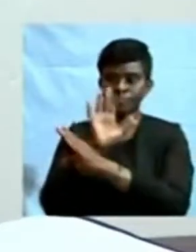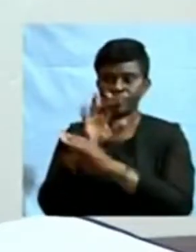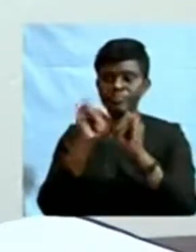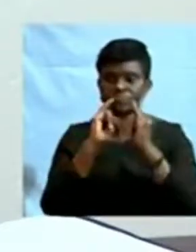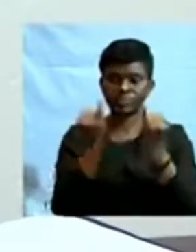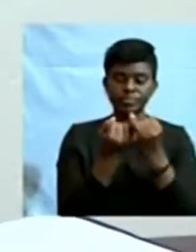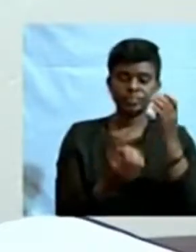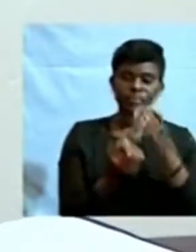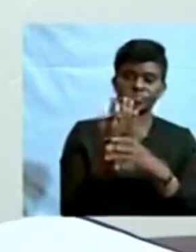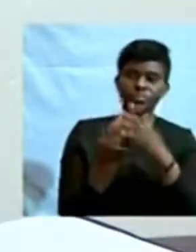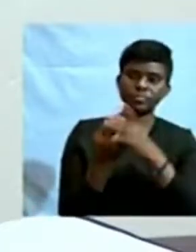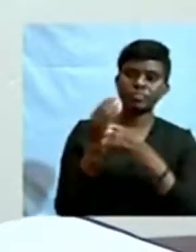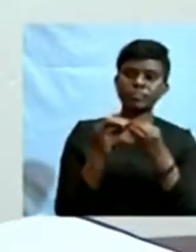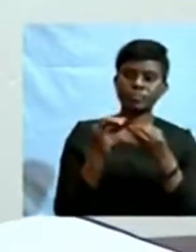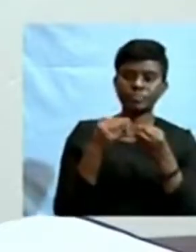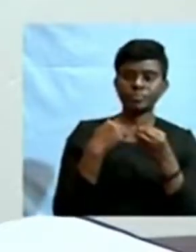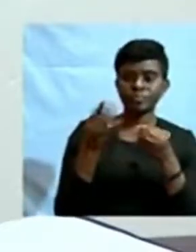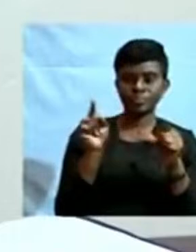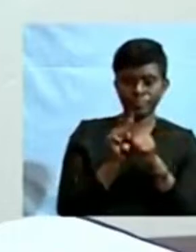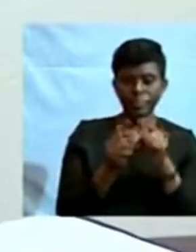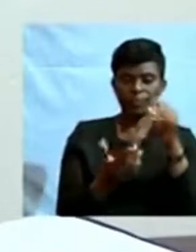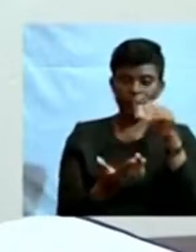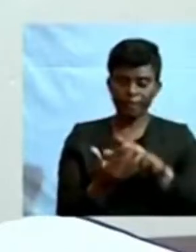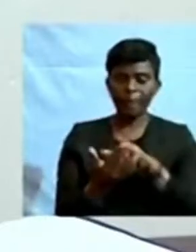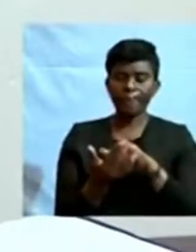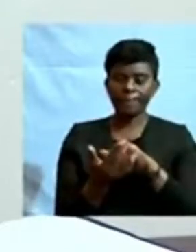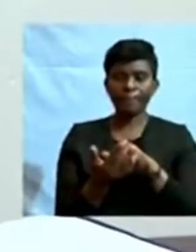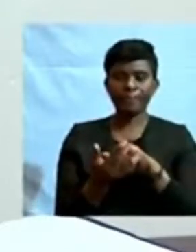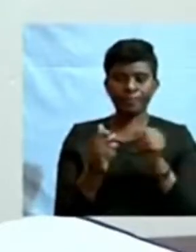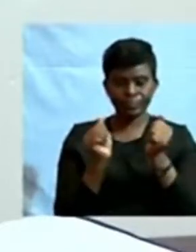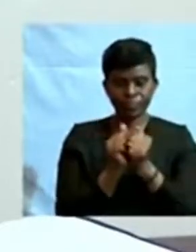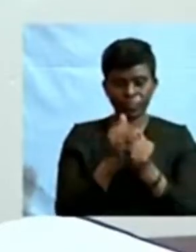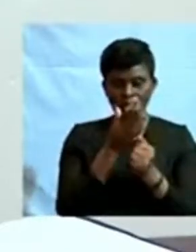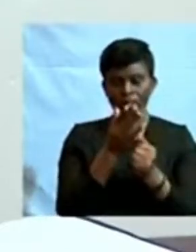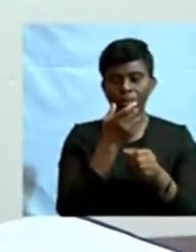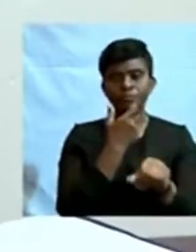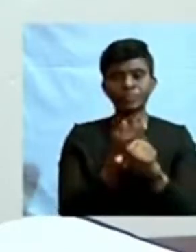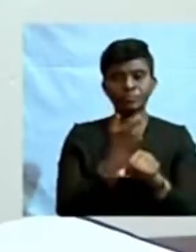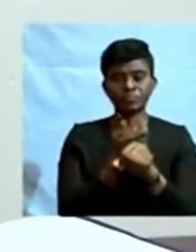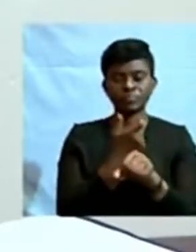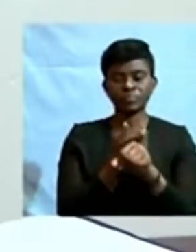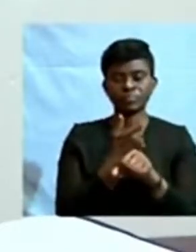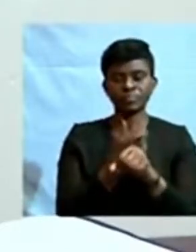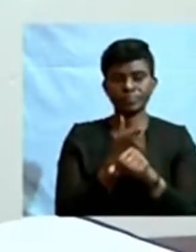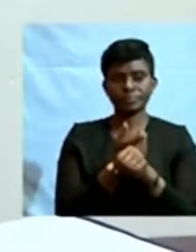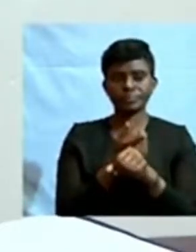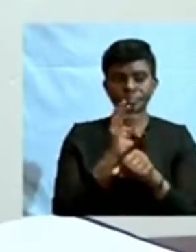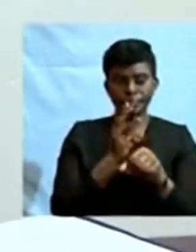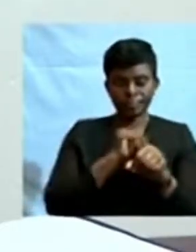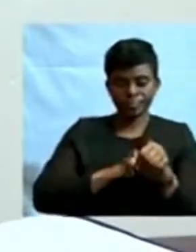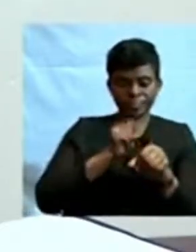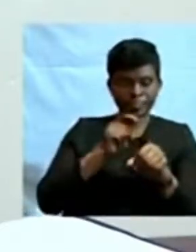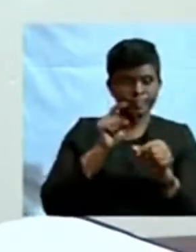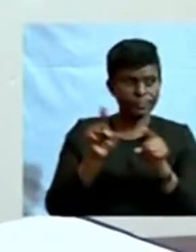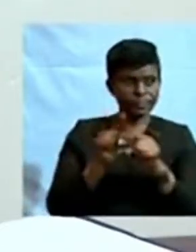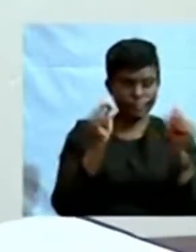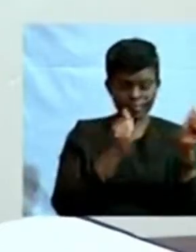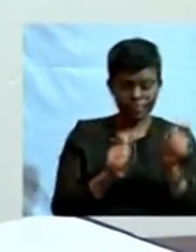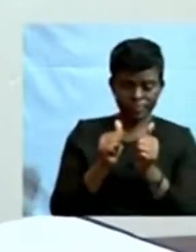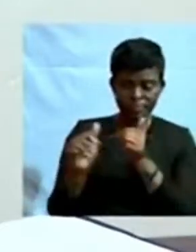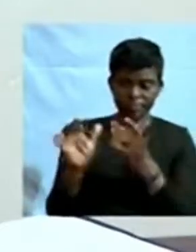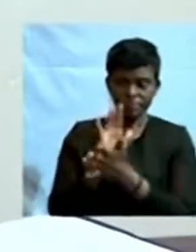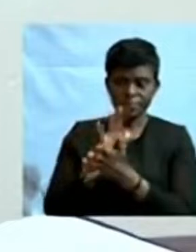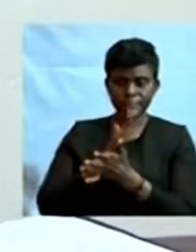institutions are growing. And also, in terms of difficulty, we need to act fast. I